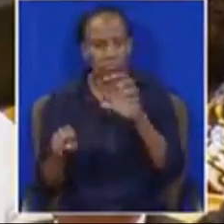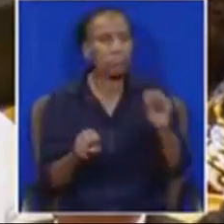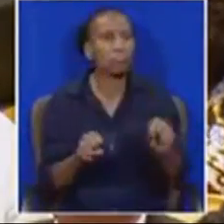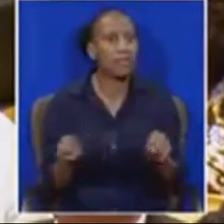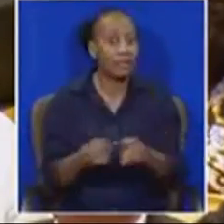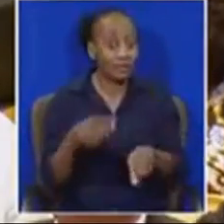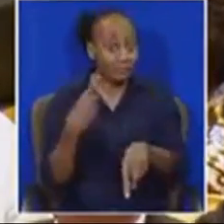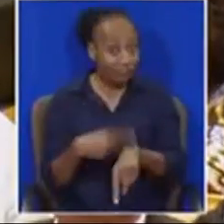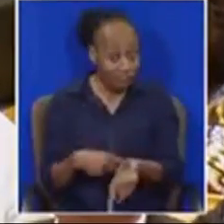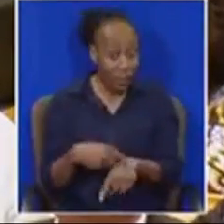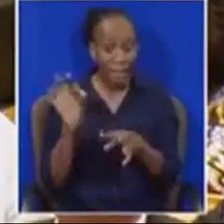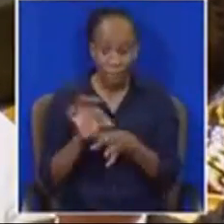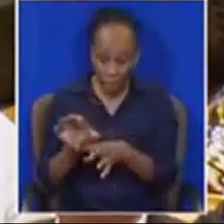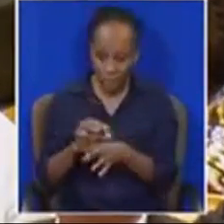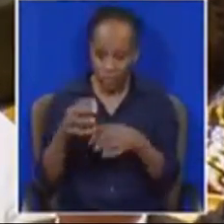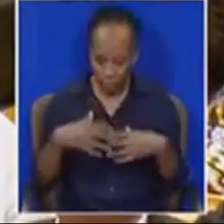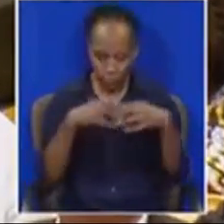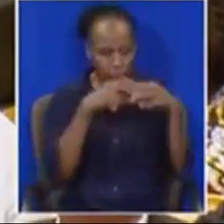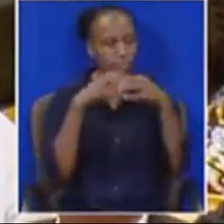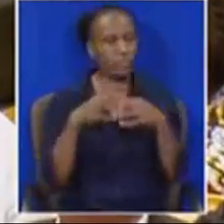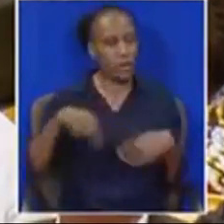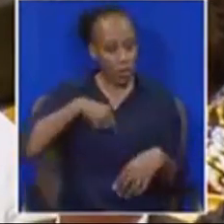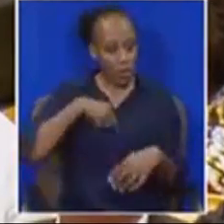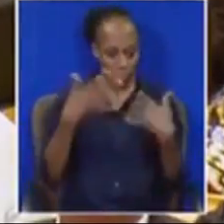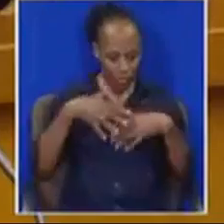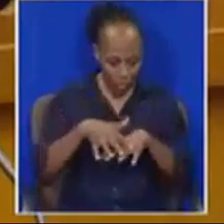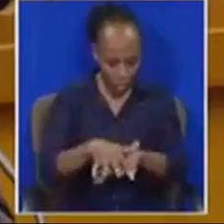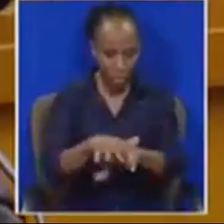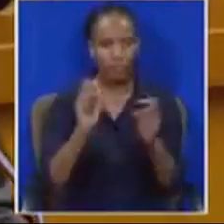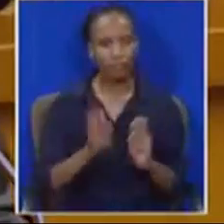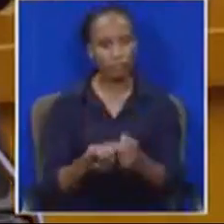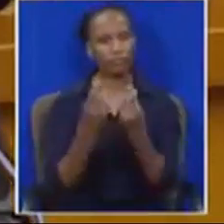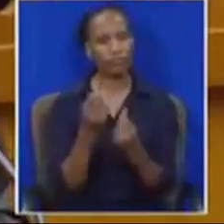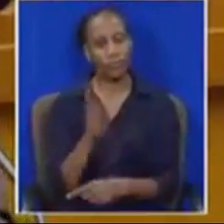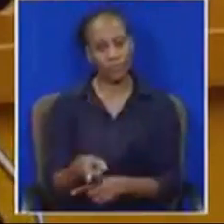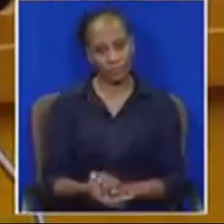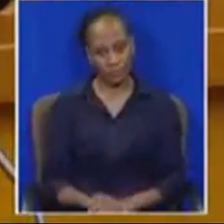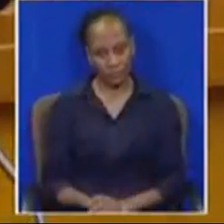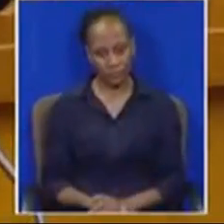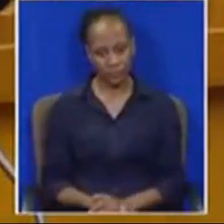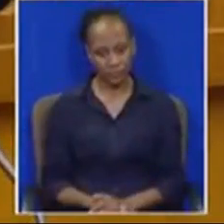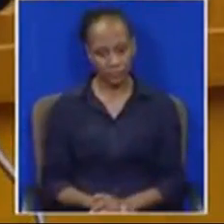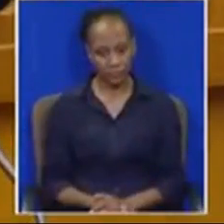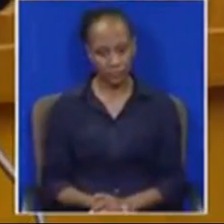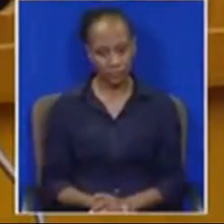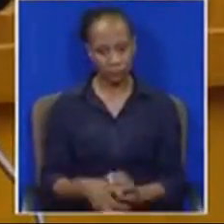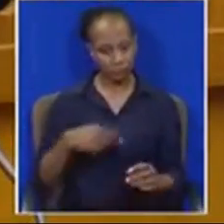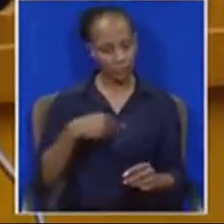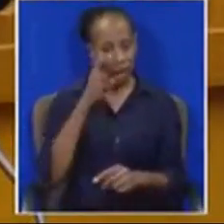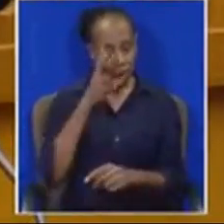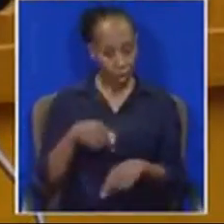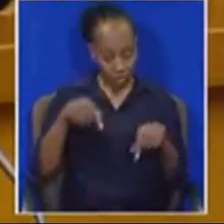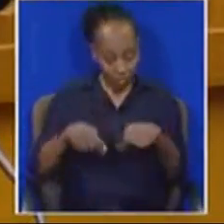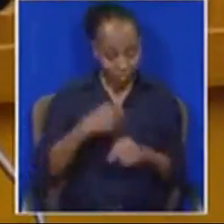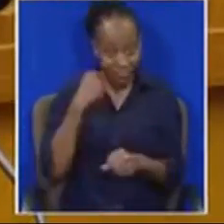initiatives so that they can be implemented immediately. We will make a major push this